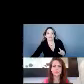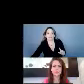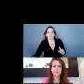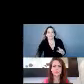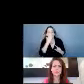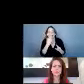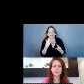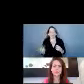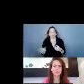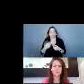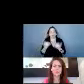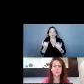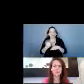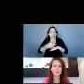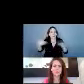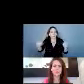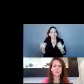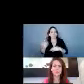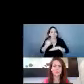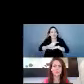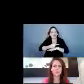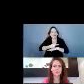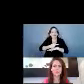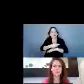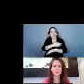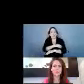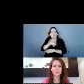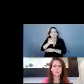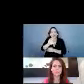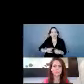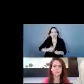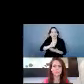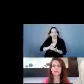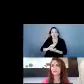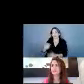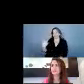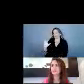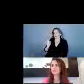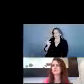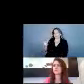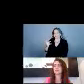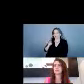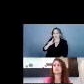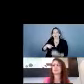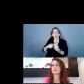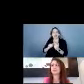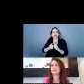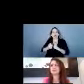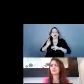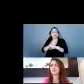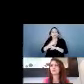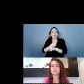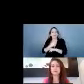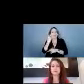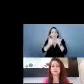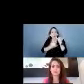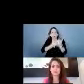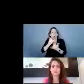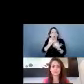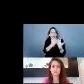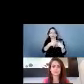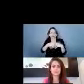you to today's empower hour where christina and i we're going to be talking about how relay calls work in the united states